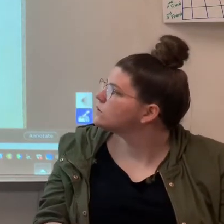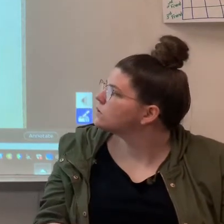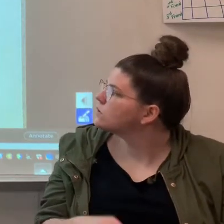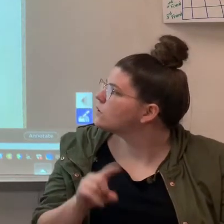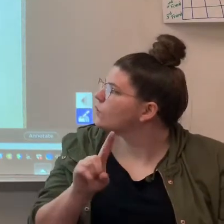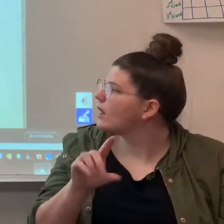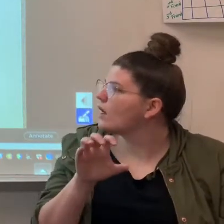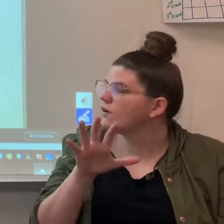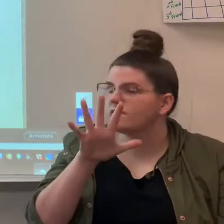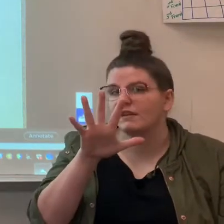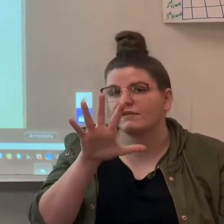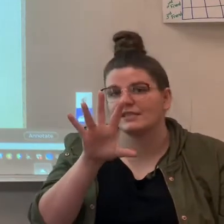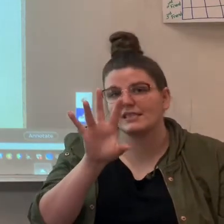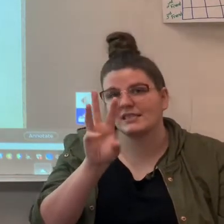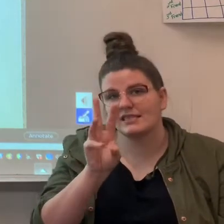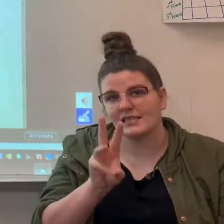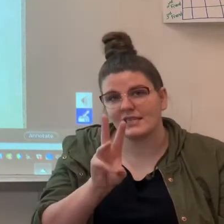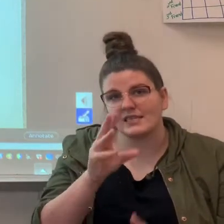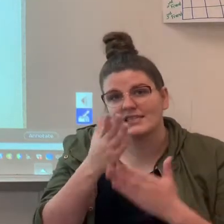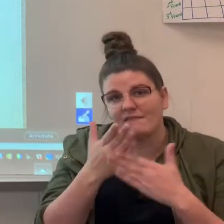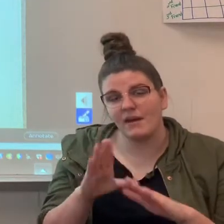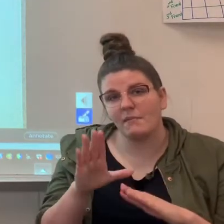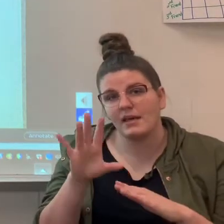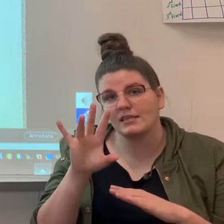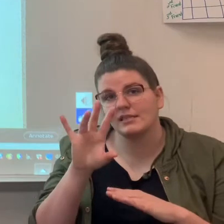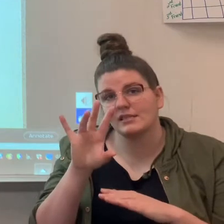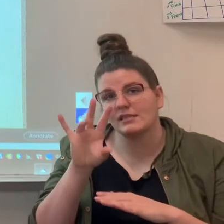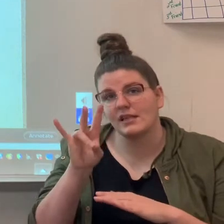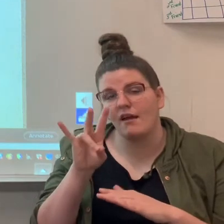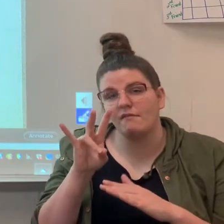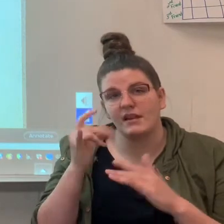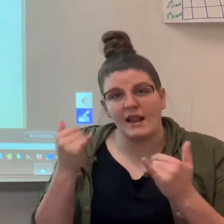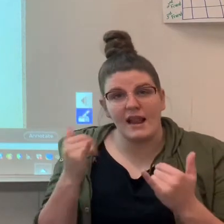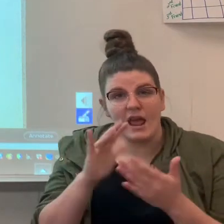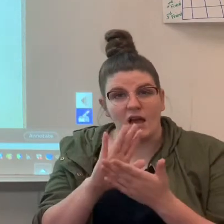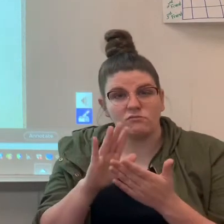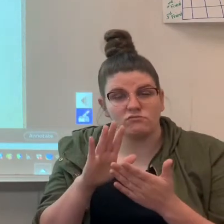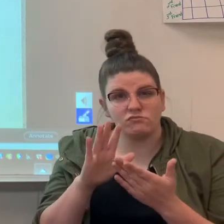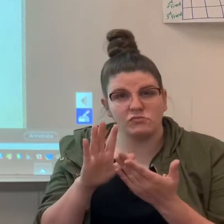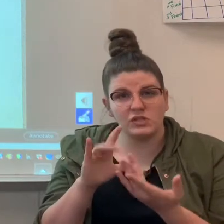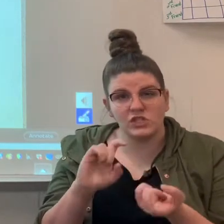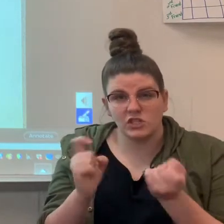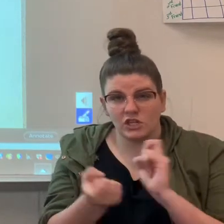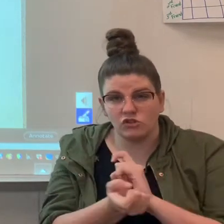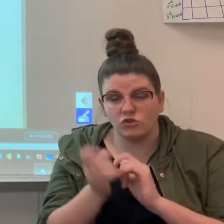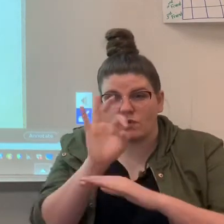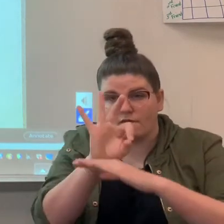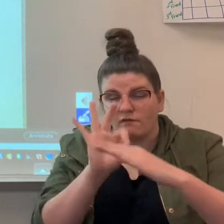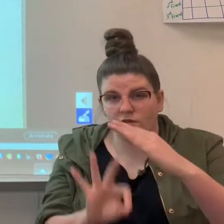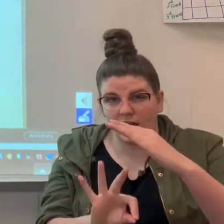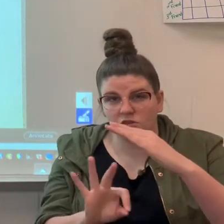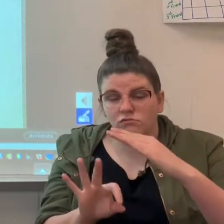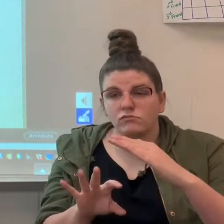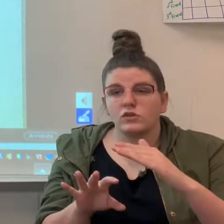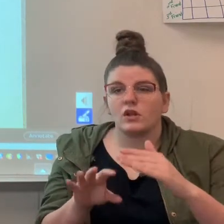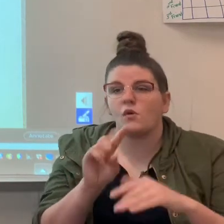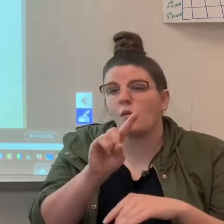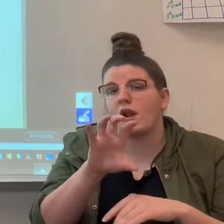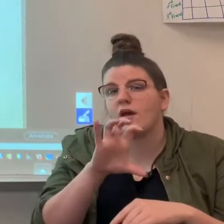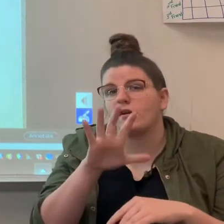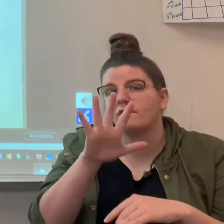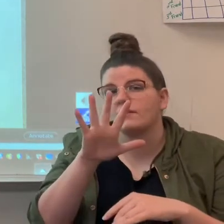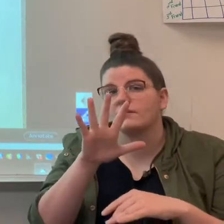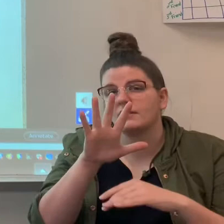by 7, which once again, turning it into a fraction so that you can see exactly what you need to do, 156 divided